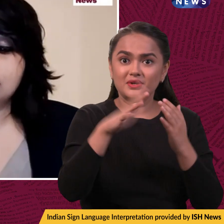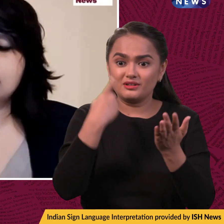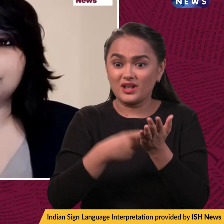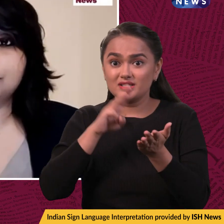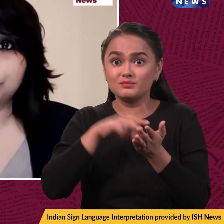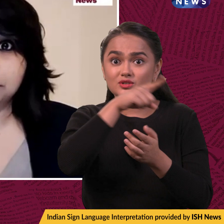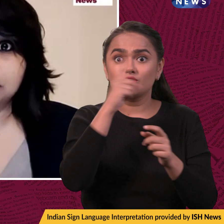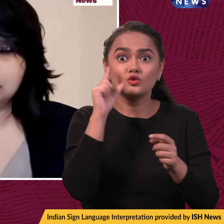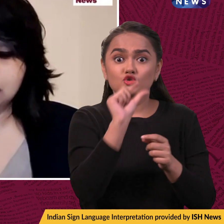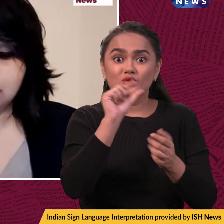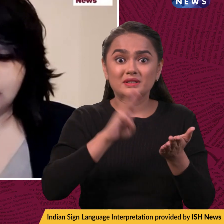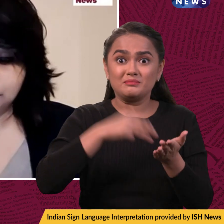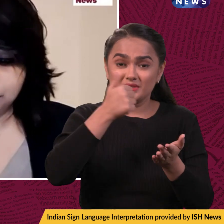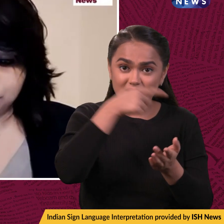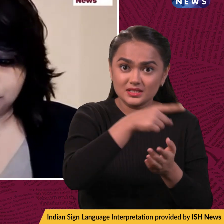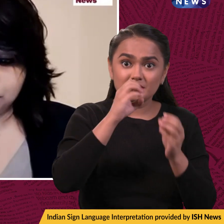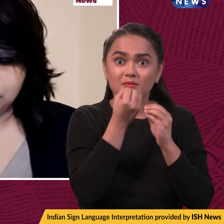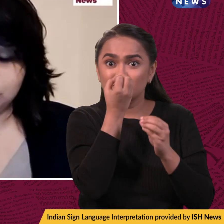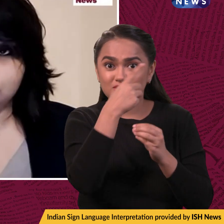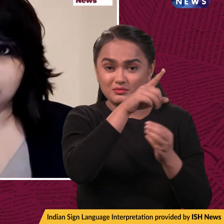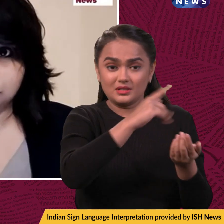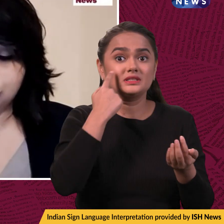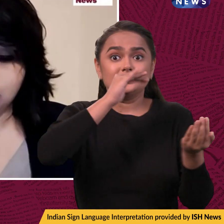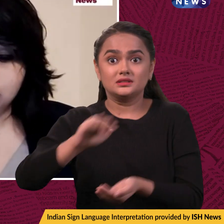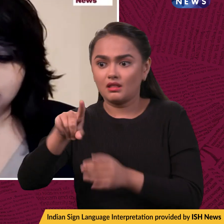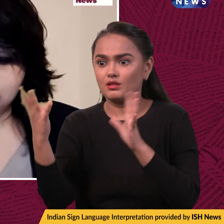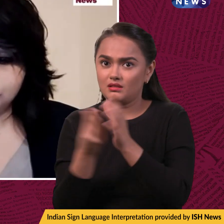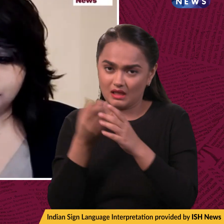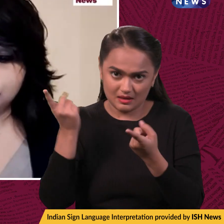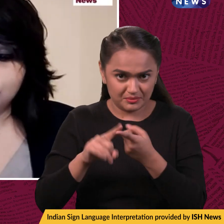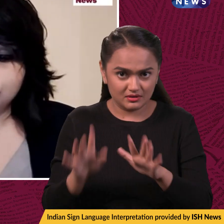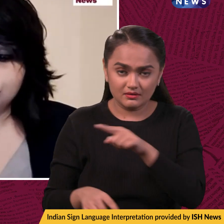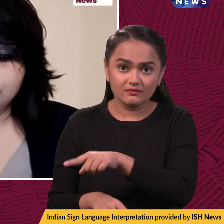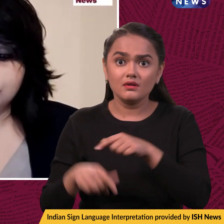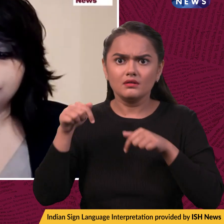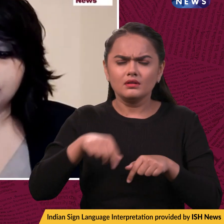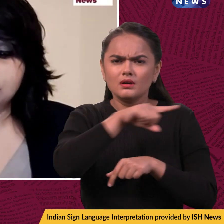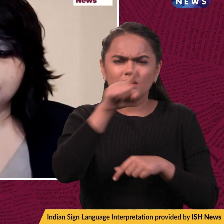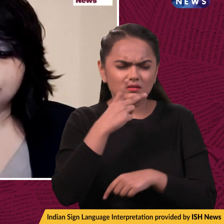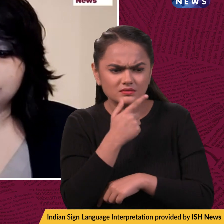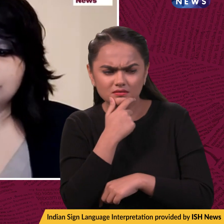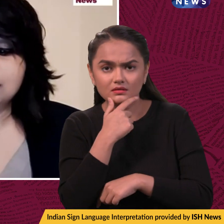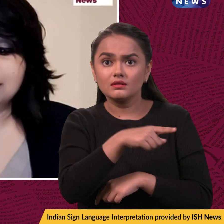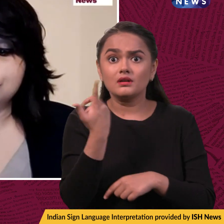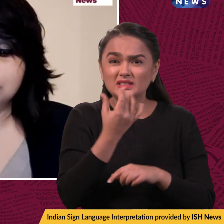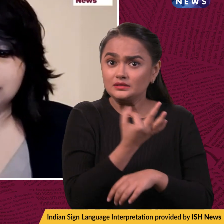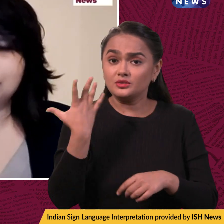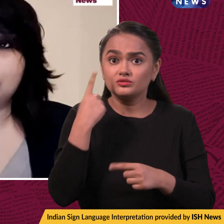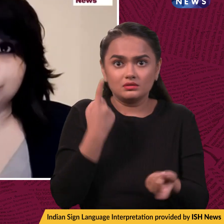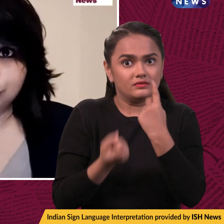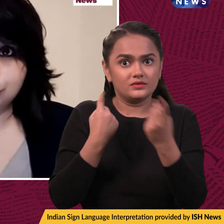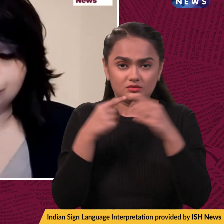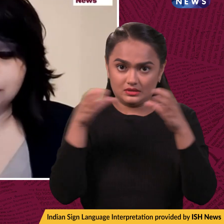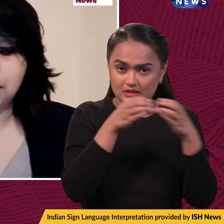Mishra, the son of Union Minister and BJP MP Ajay Kumar Mishra. Now, the bench also observed that the special investigation